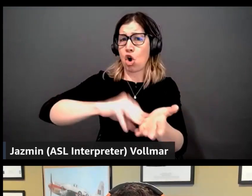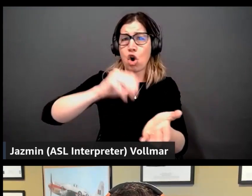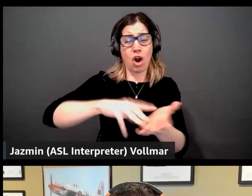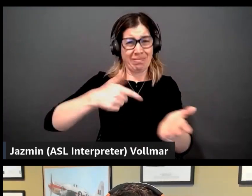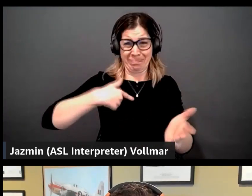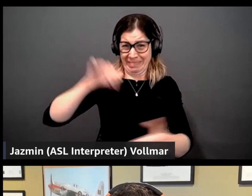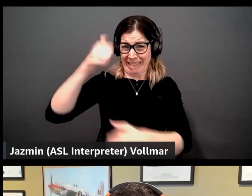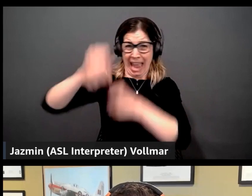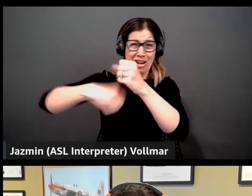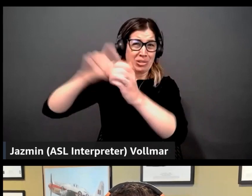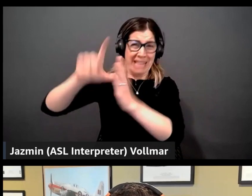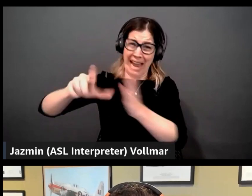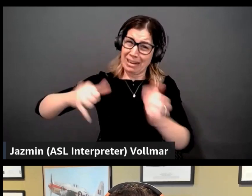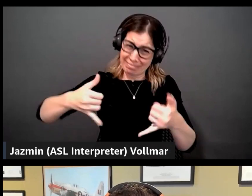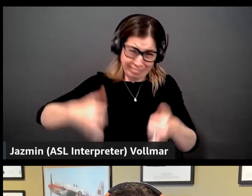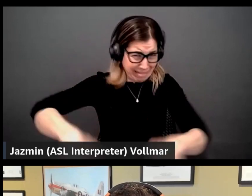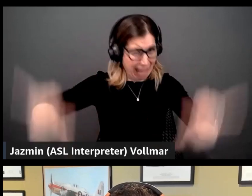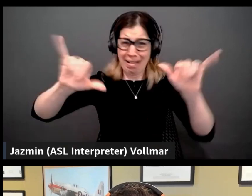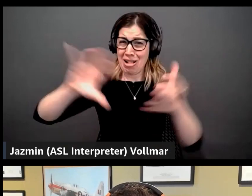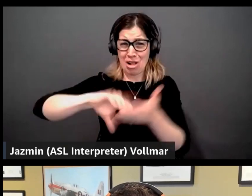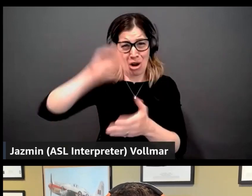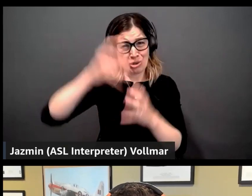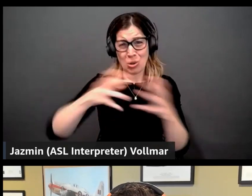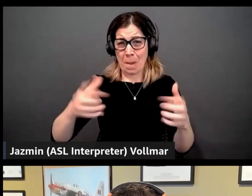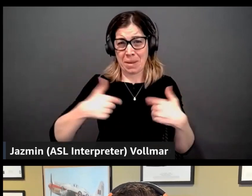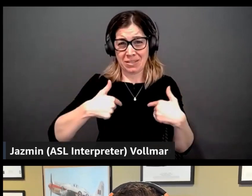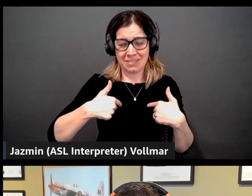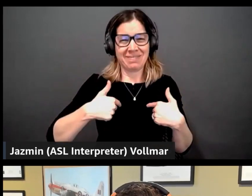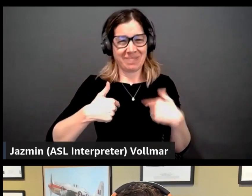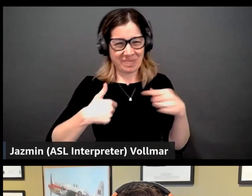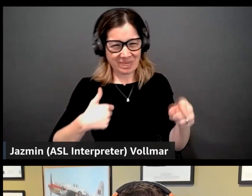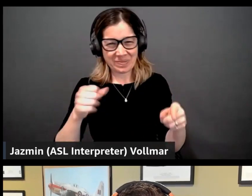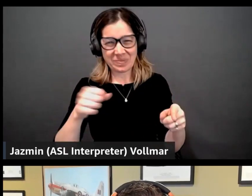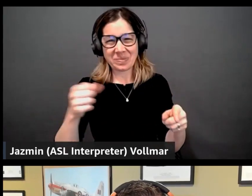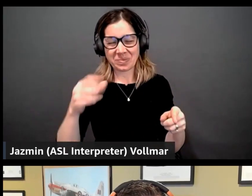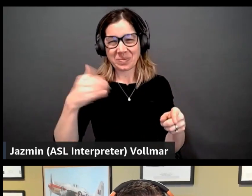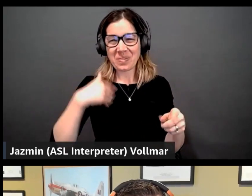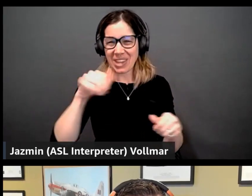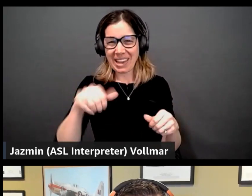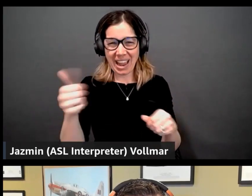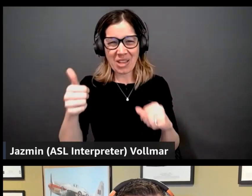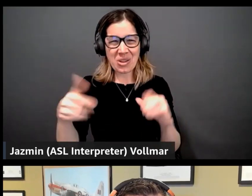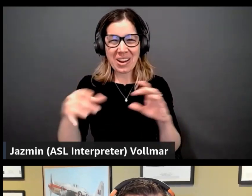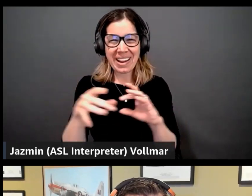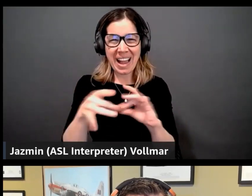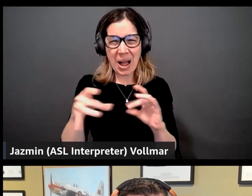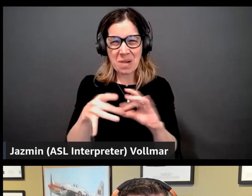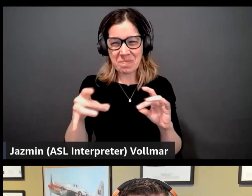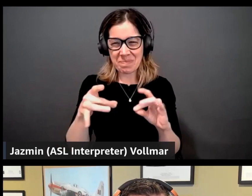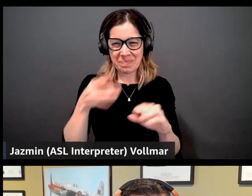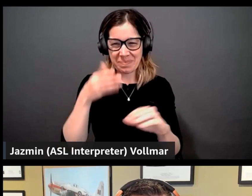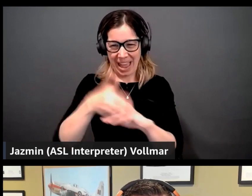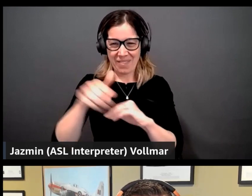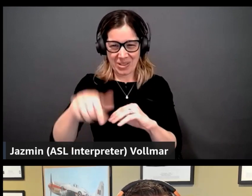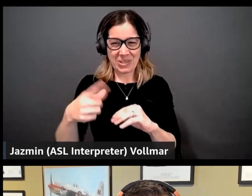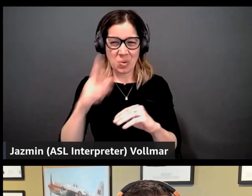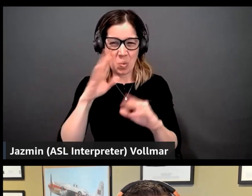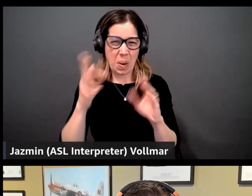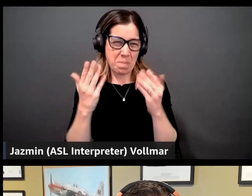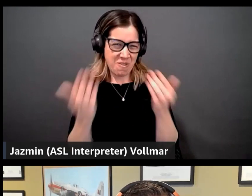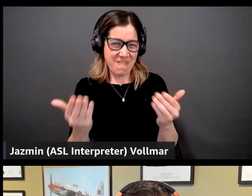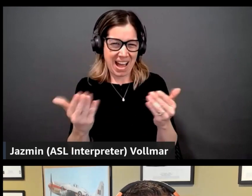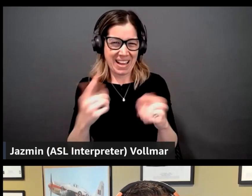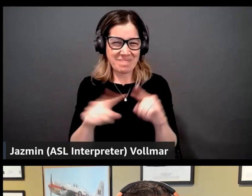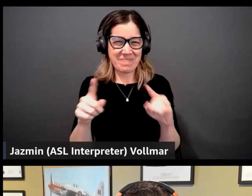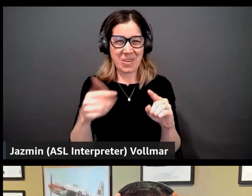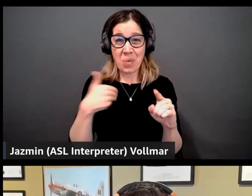beauty of it. Totally. And we actually had another comment, and after this one, we'll move on. But we